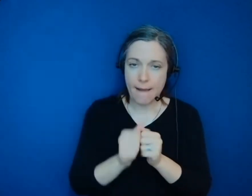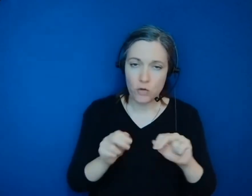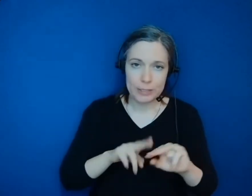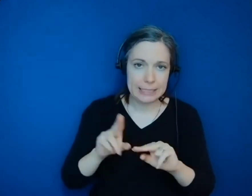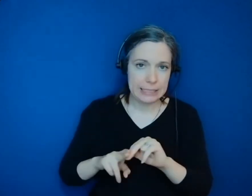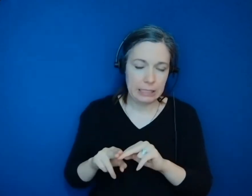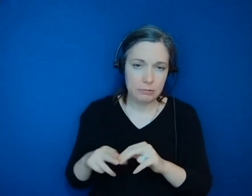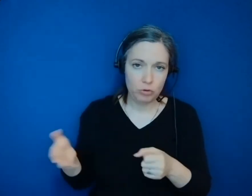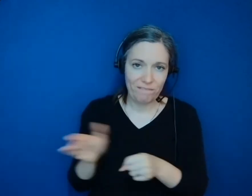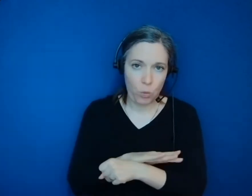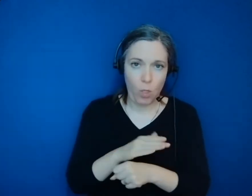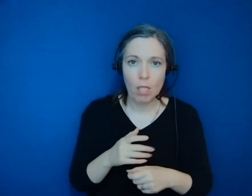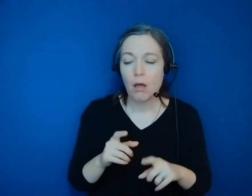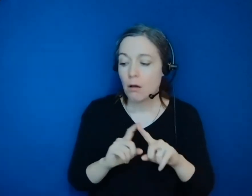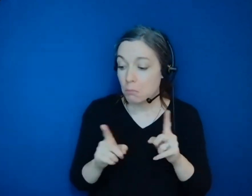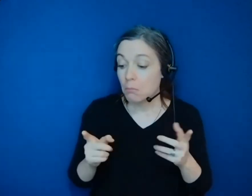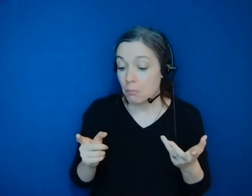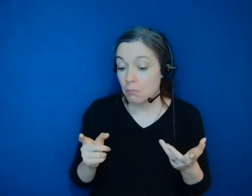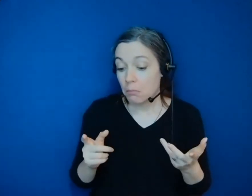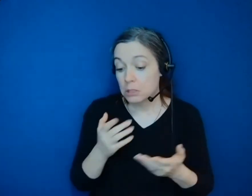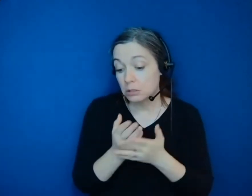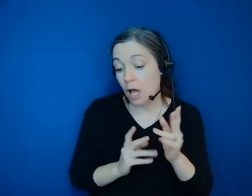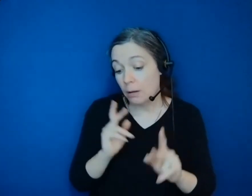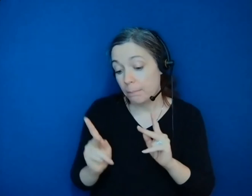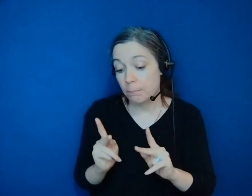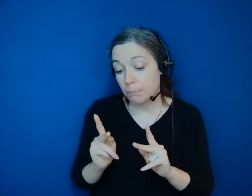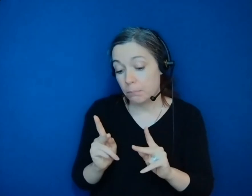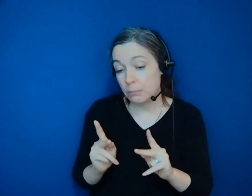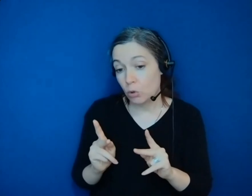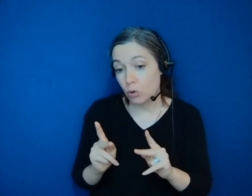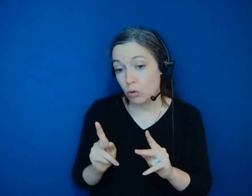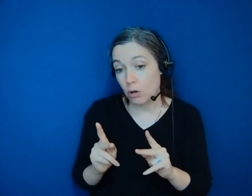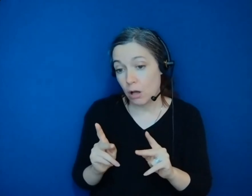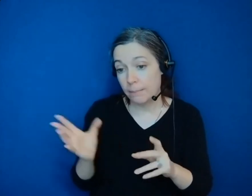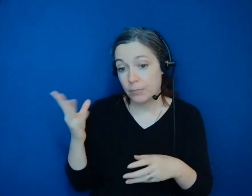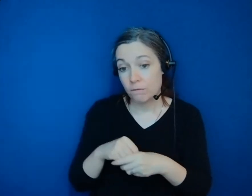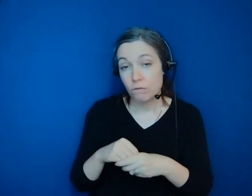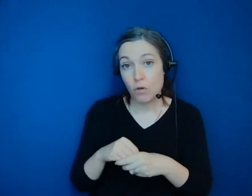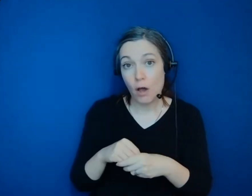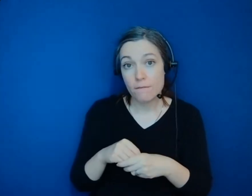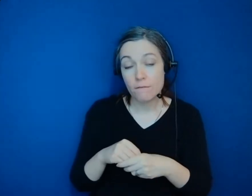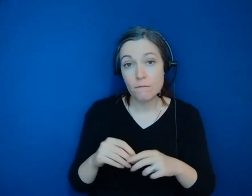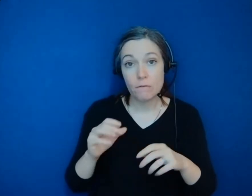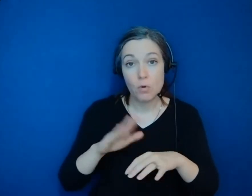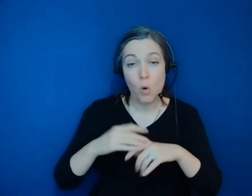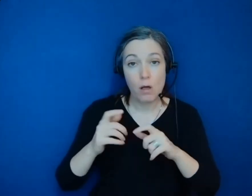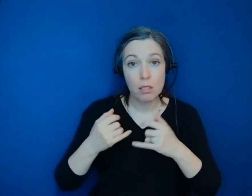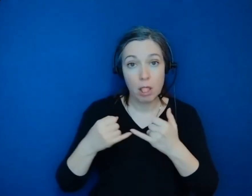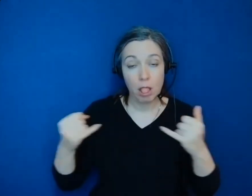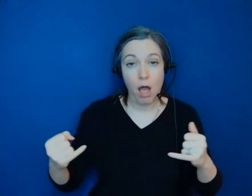but there's some people that attend on like through the. Through the camera that the meetings